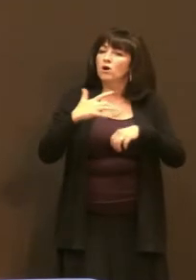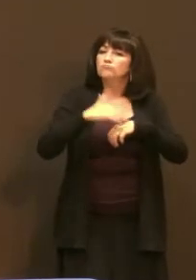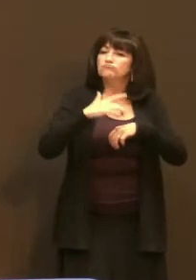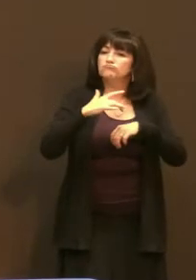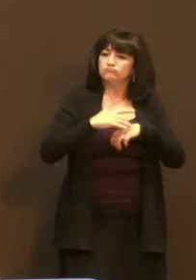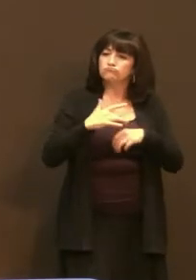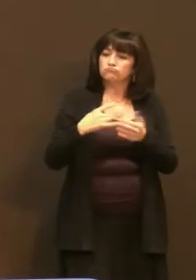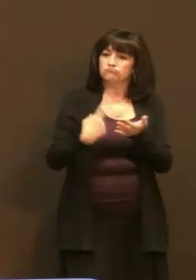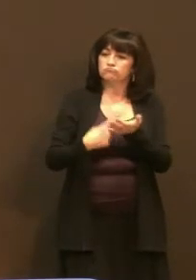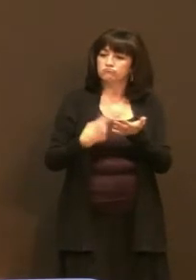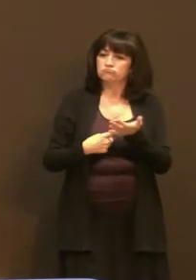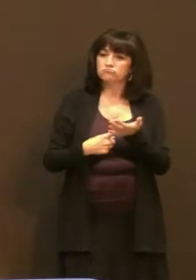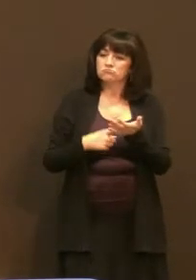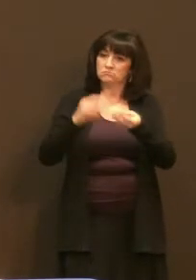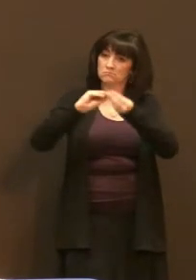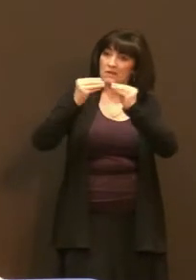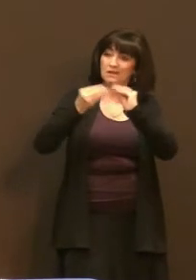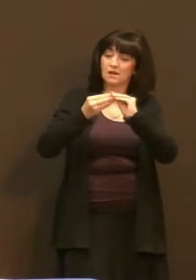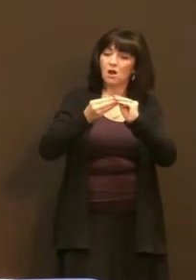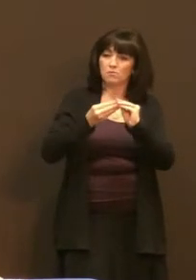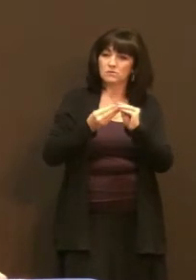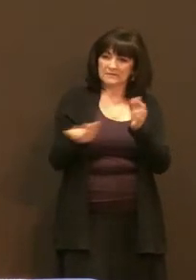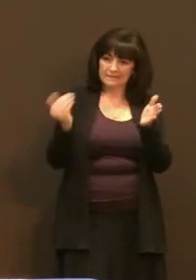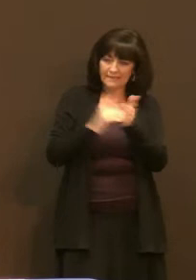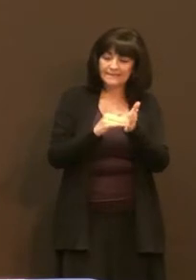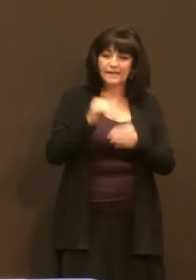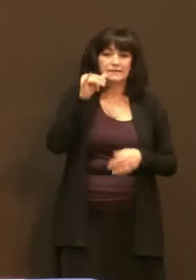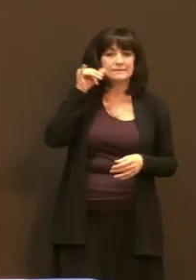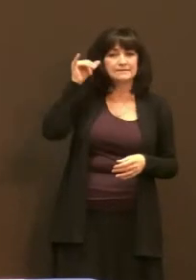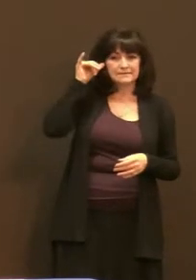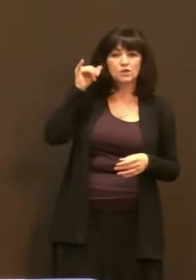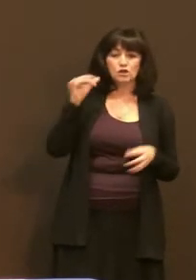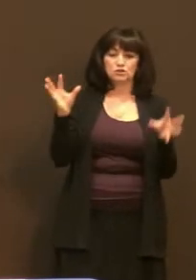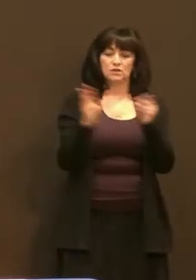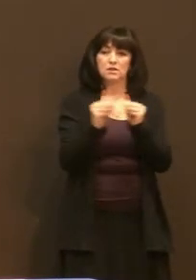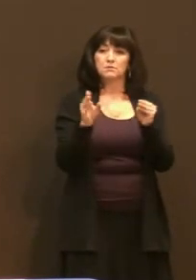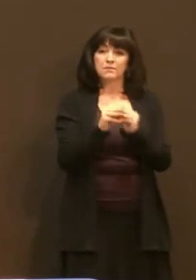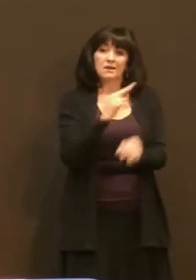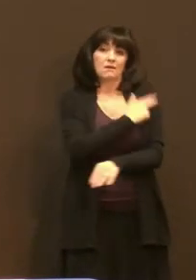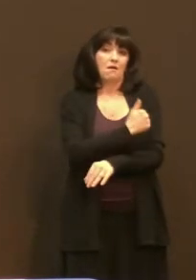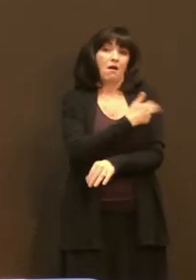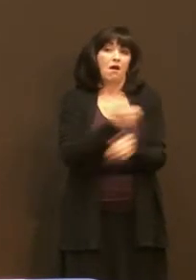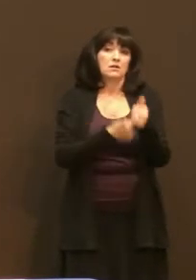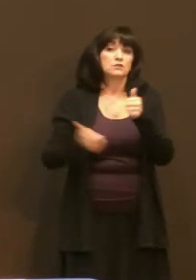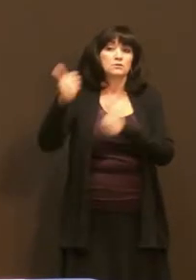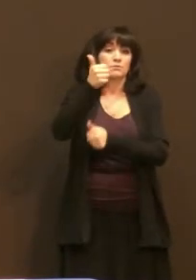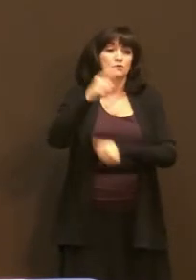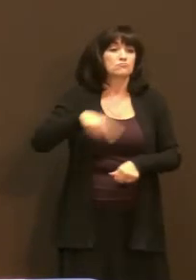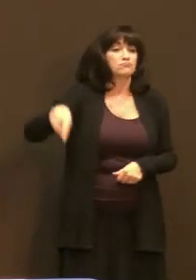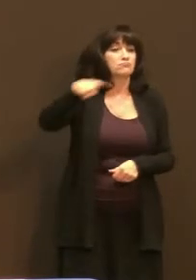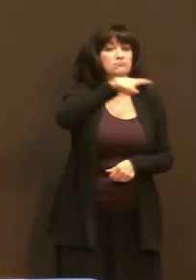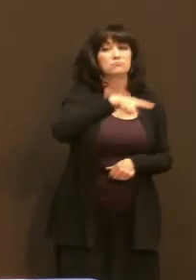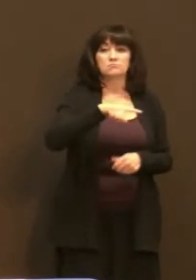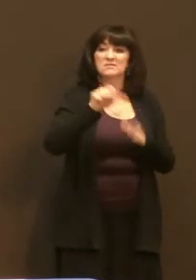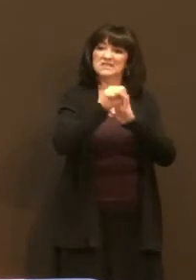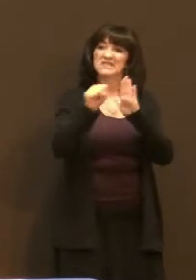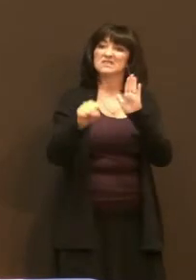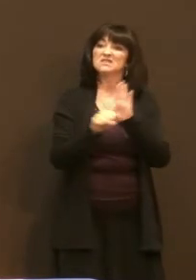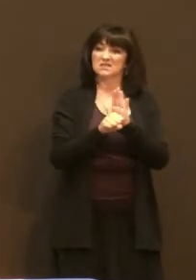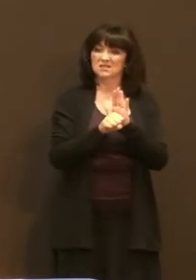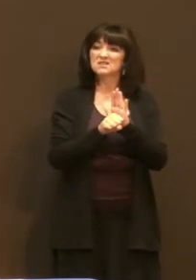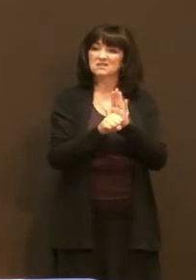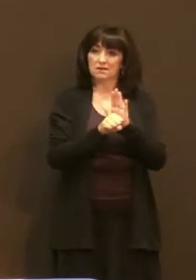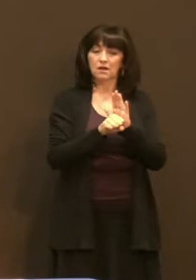up with it, but we had another meeting yesterday with the hospital executives from around the state. I will say we are